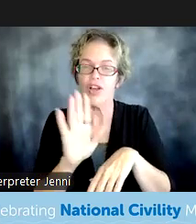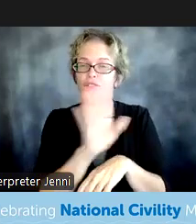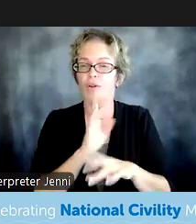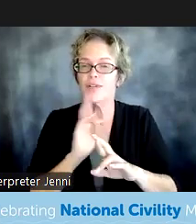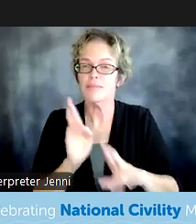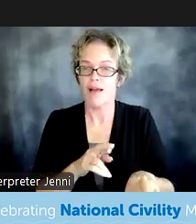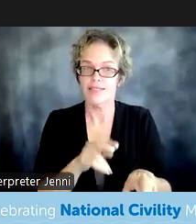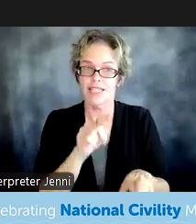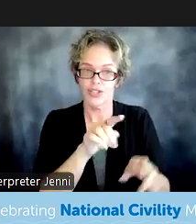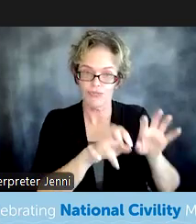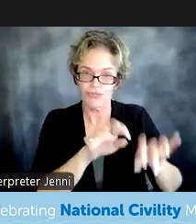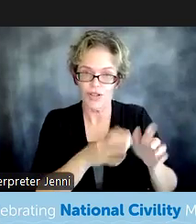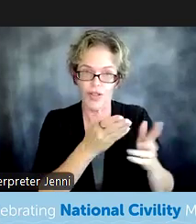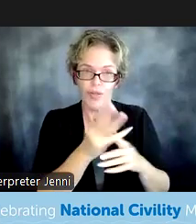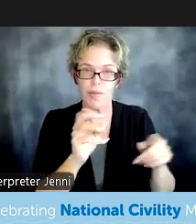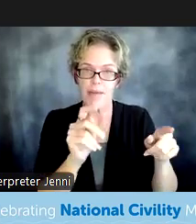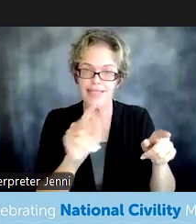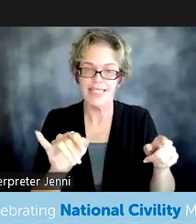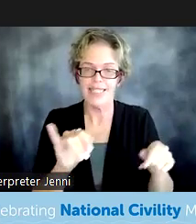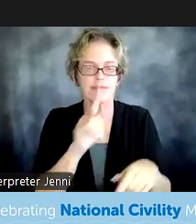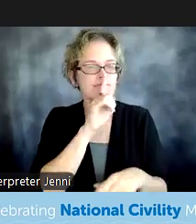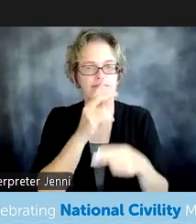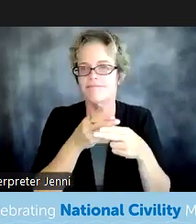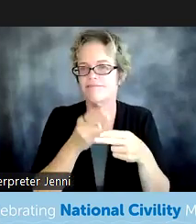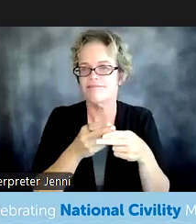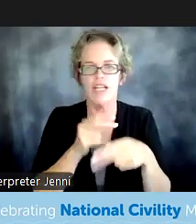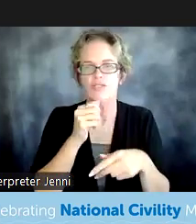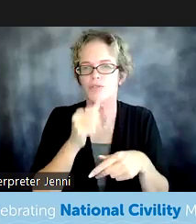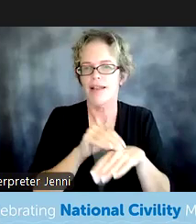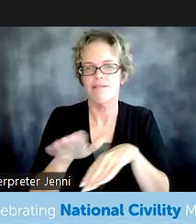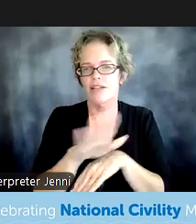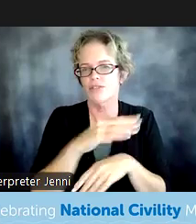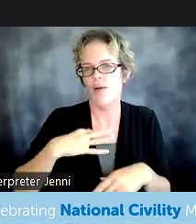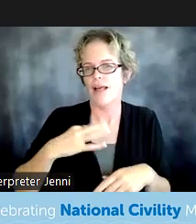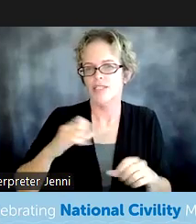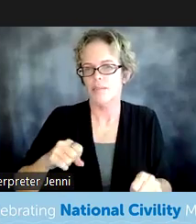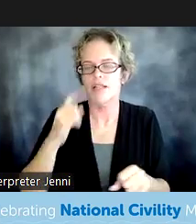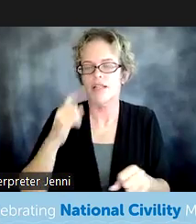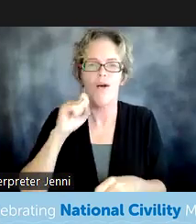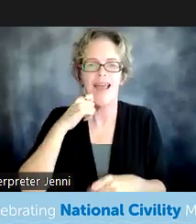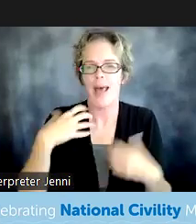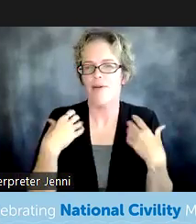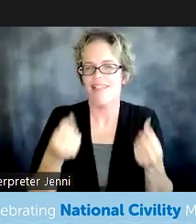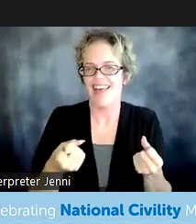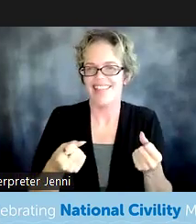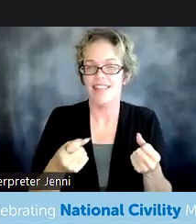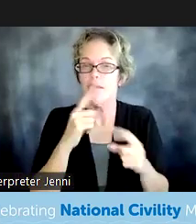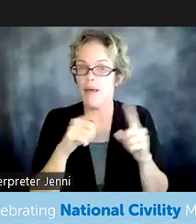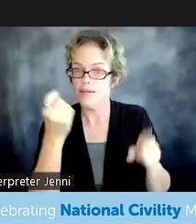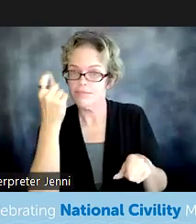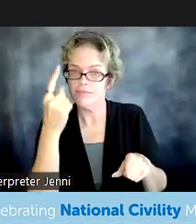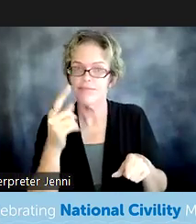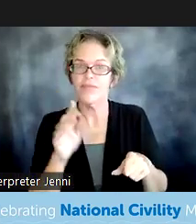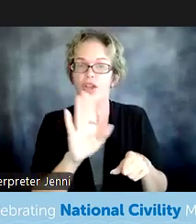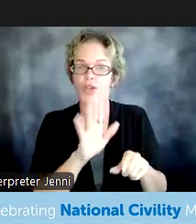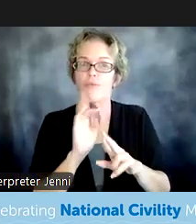submitted through Menti are anonymous and do not affect eligibility for any Apple Health programs. There is a note, though, that your responses